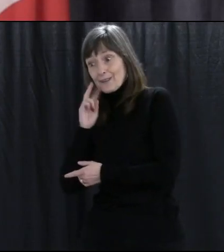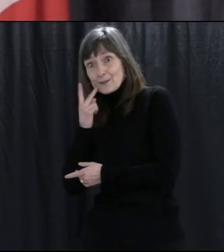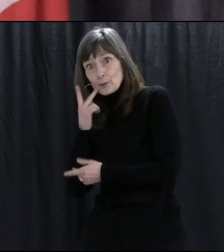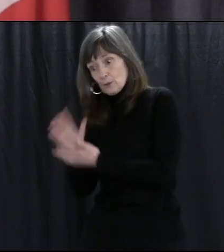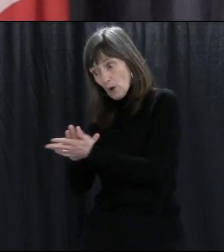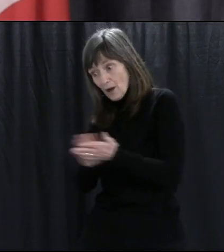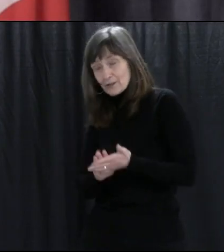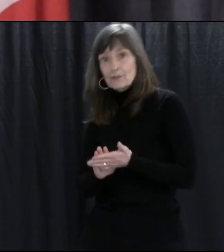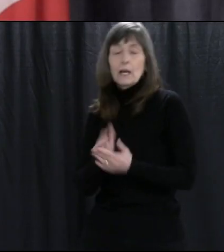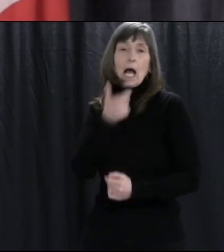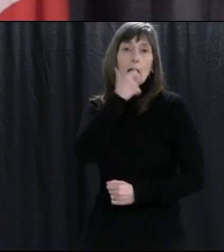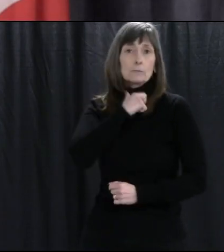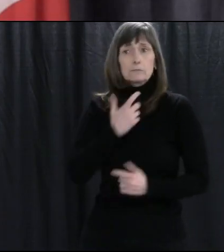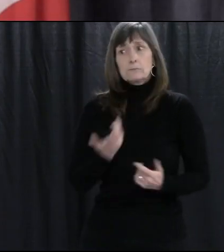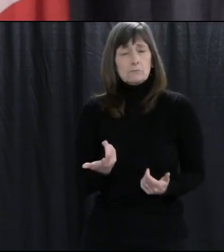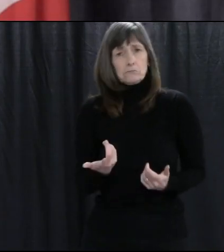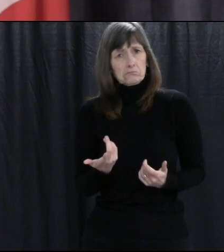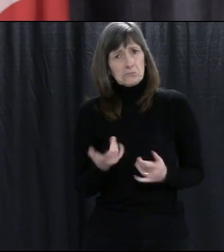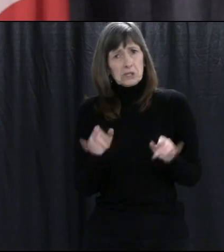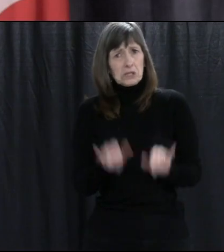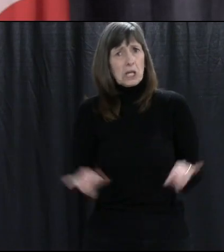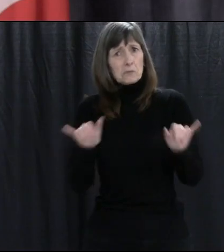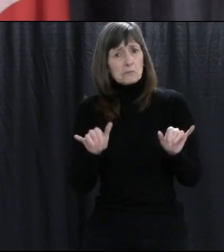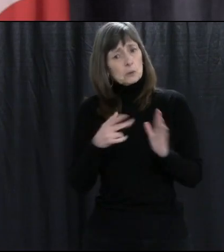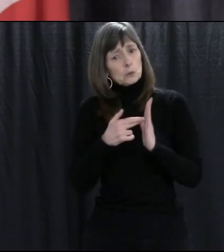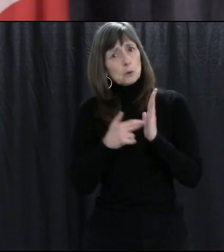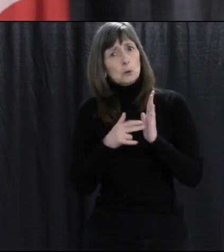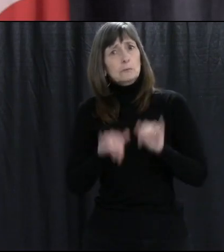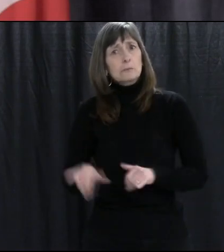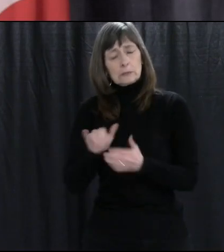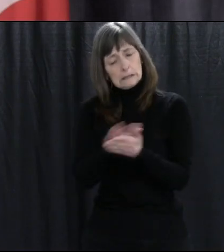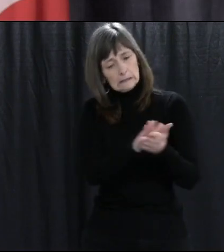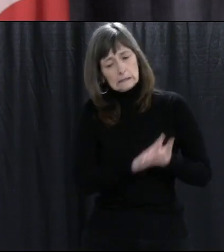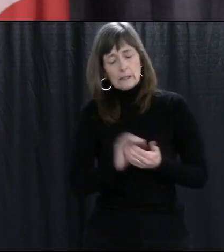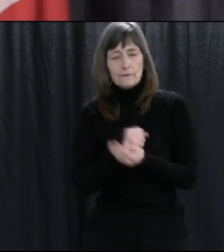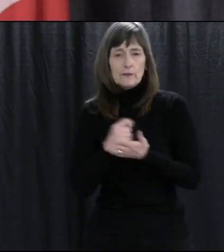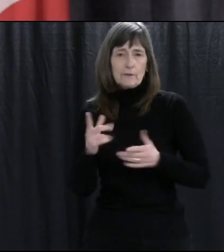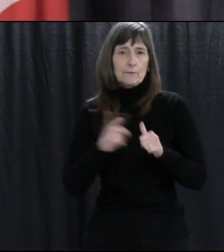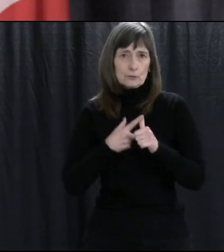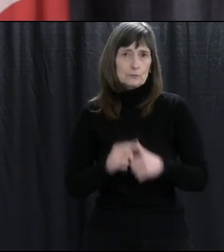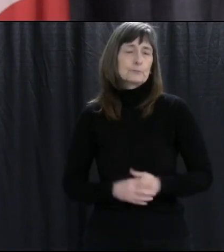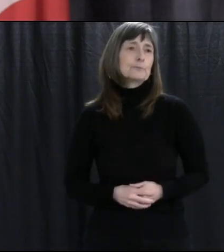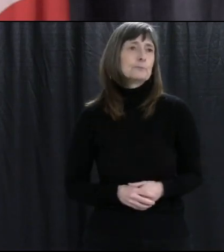hygiene principles, then I think it's okay.